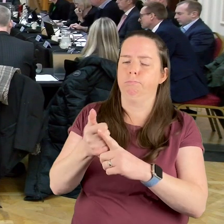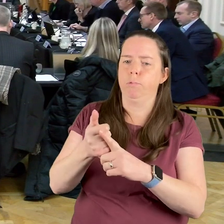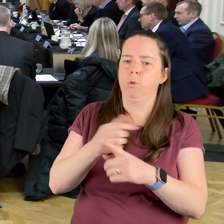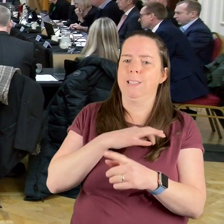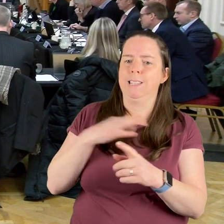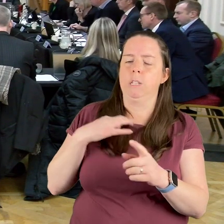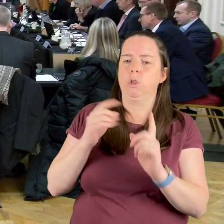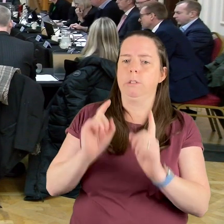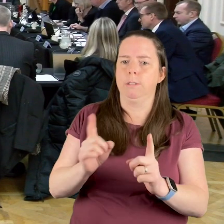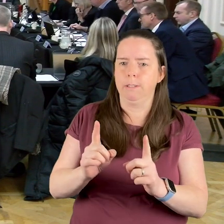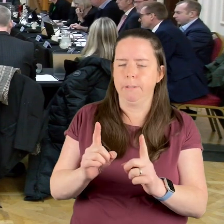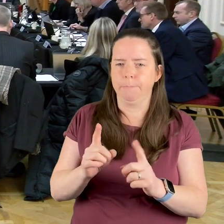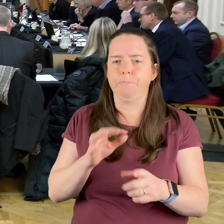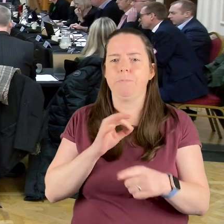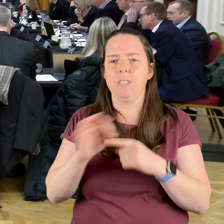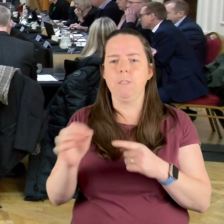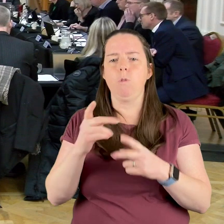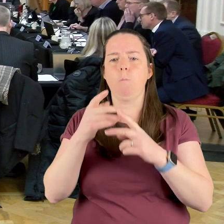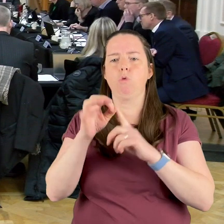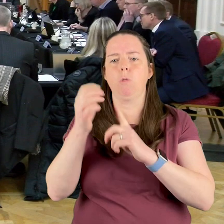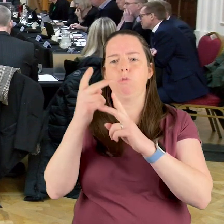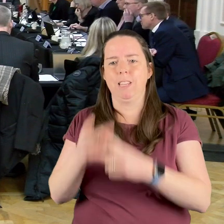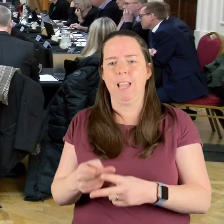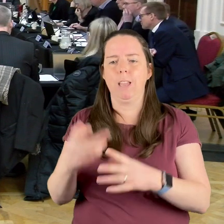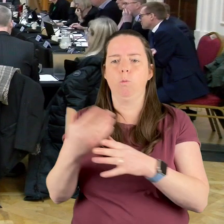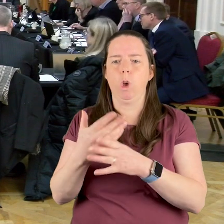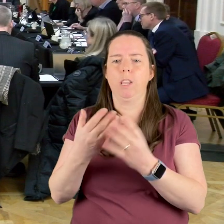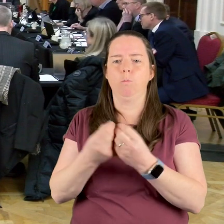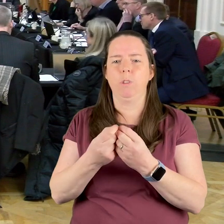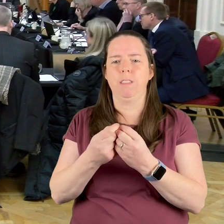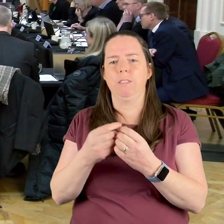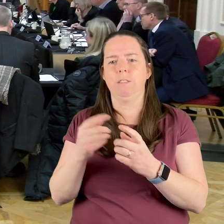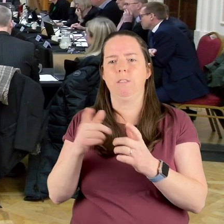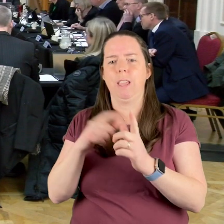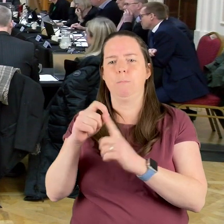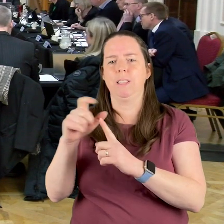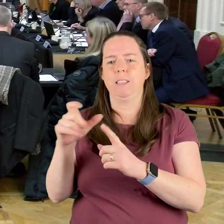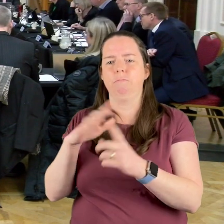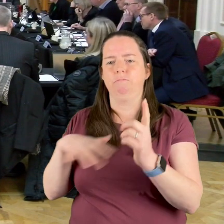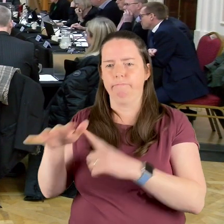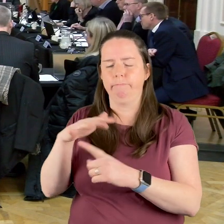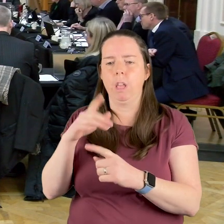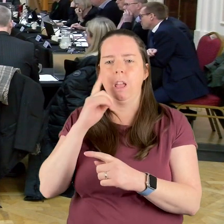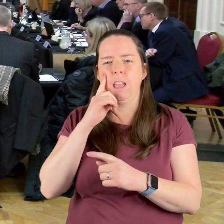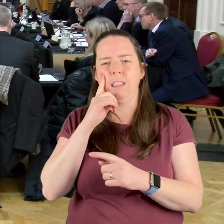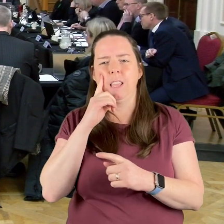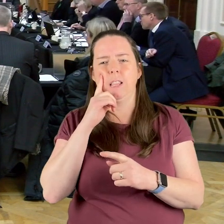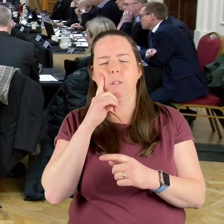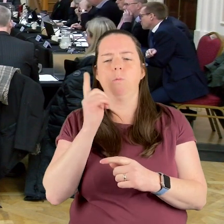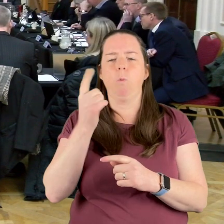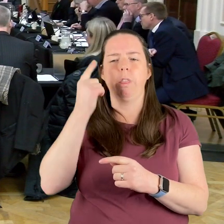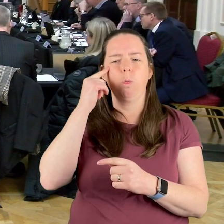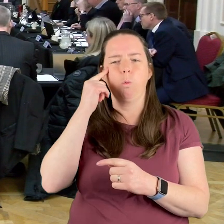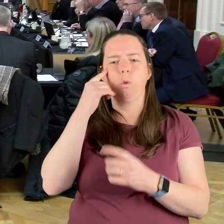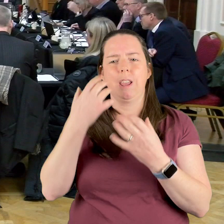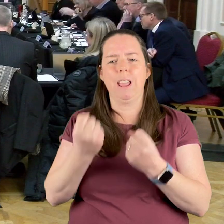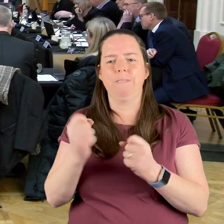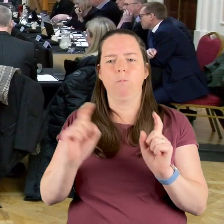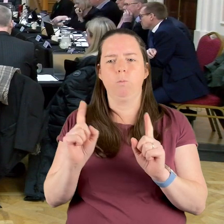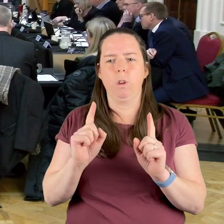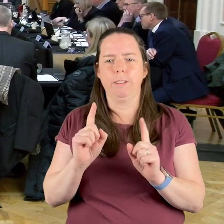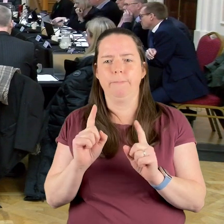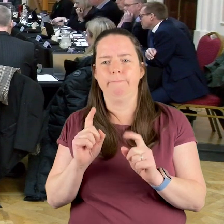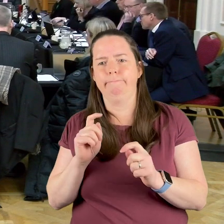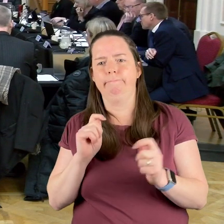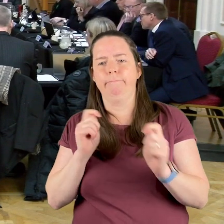the significant investment that's gone in to support clinicians, particularly from primary care, working with that APC